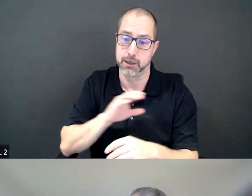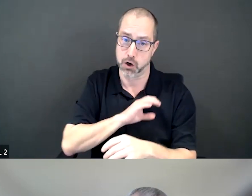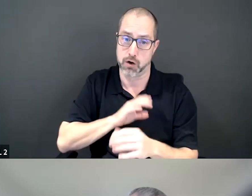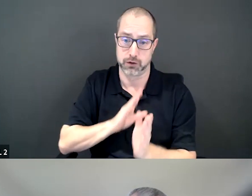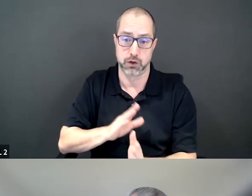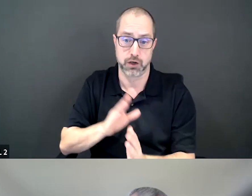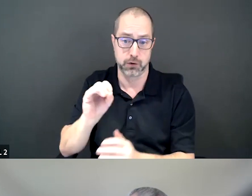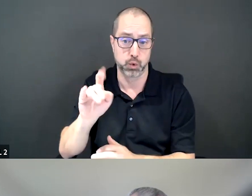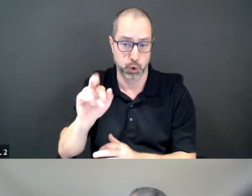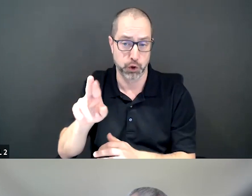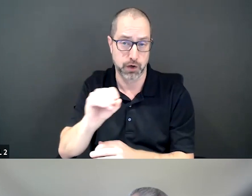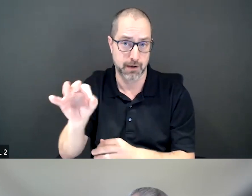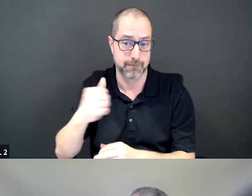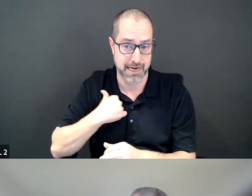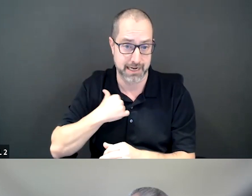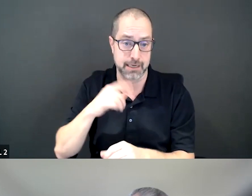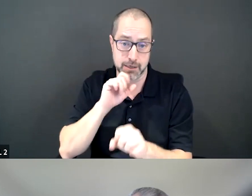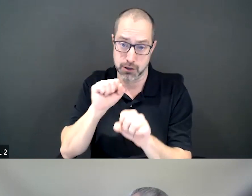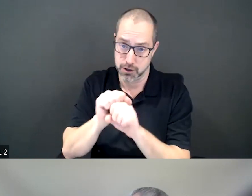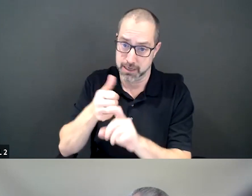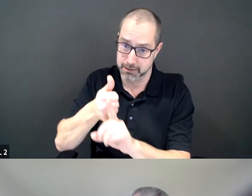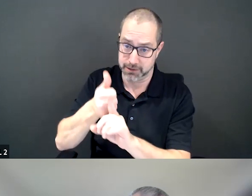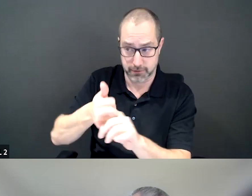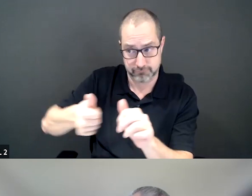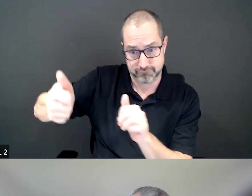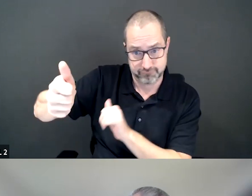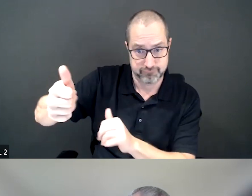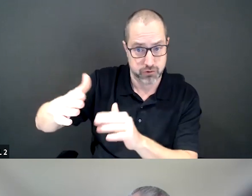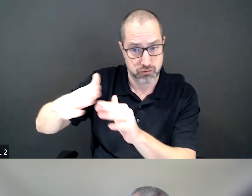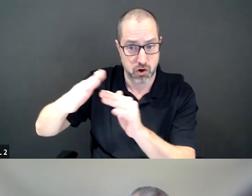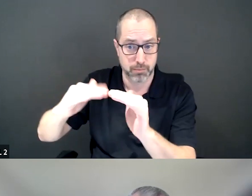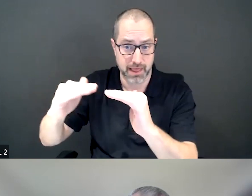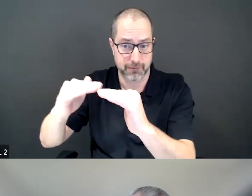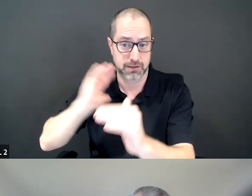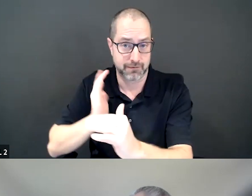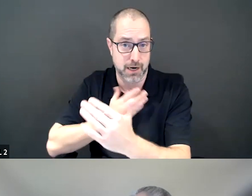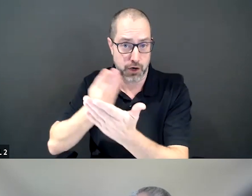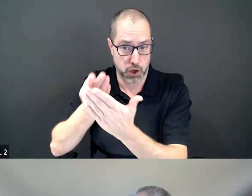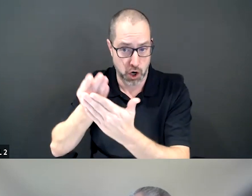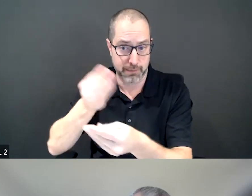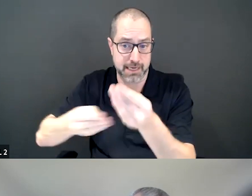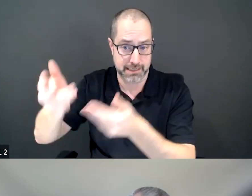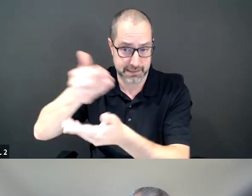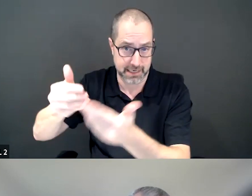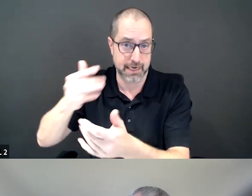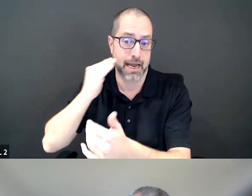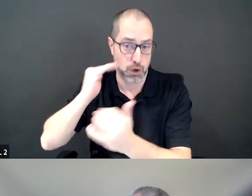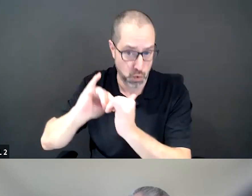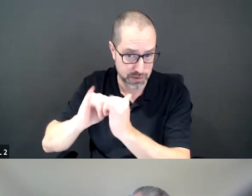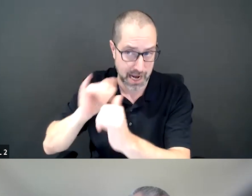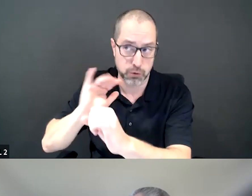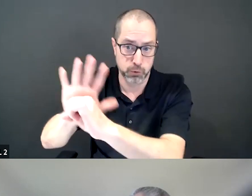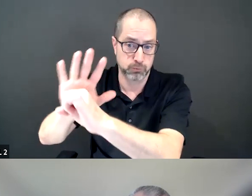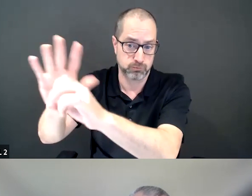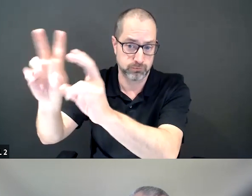operated at the top levels of our economy and society and knows how to move issues. And Bruske has